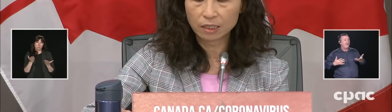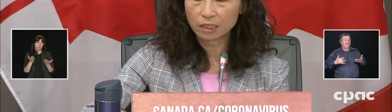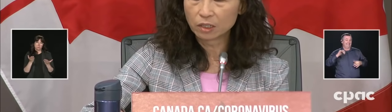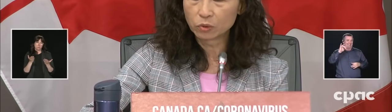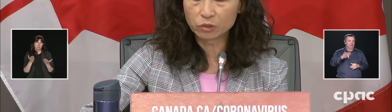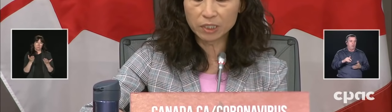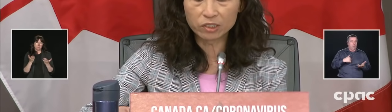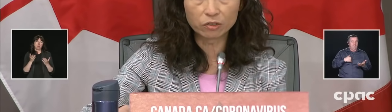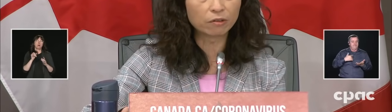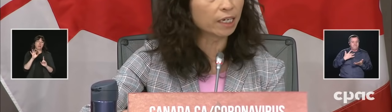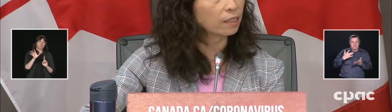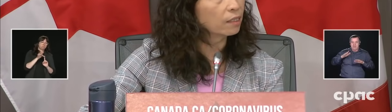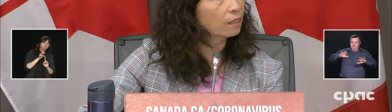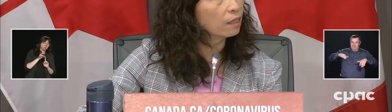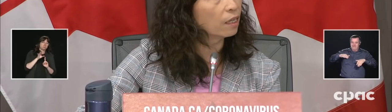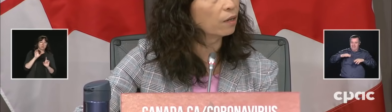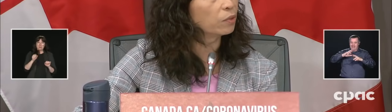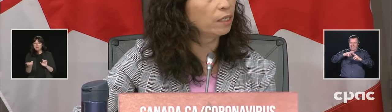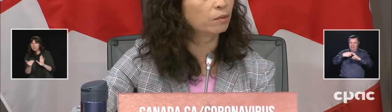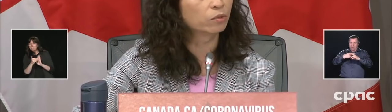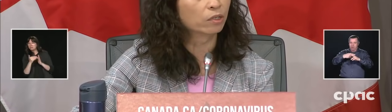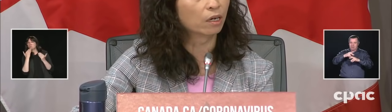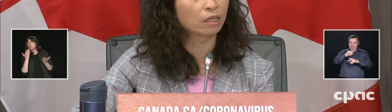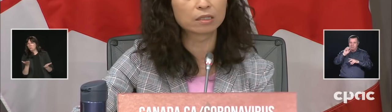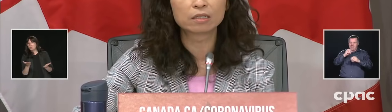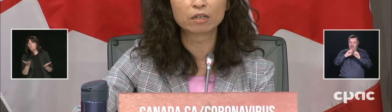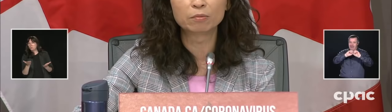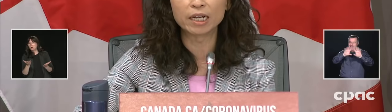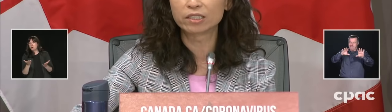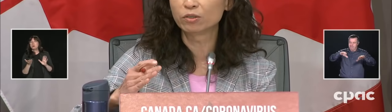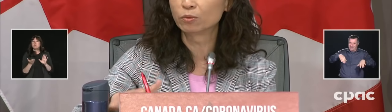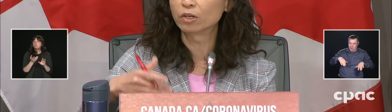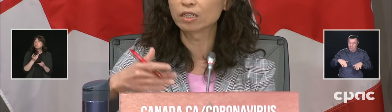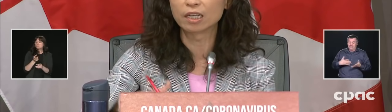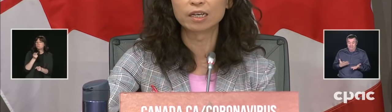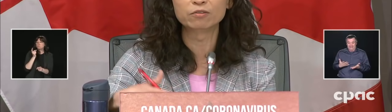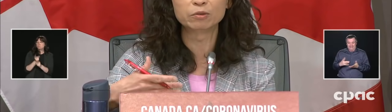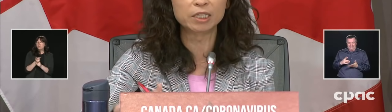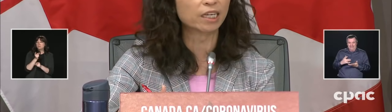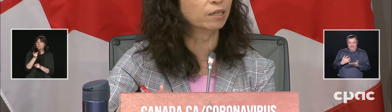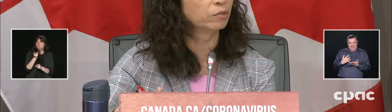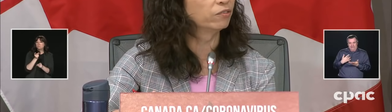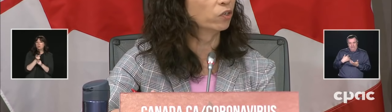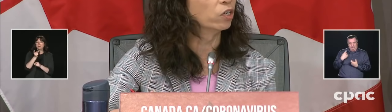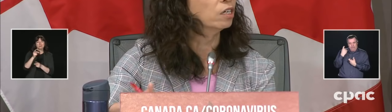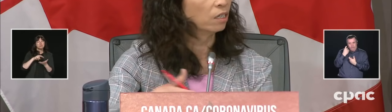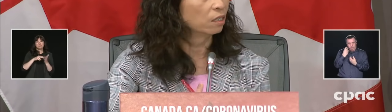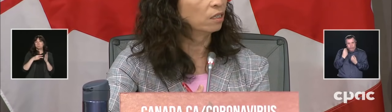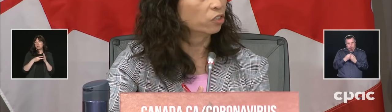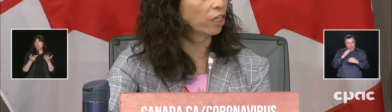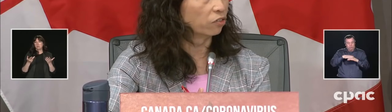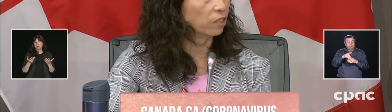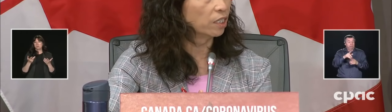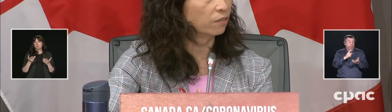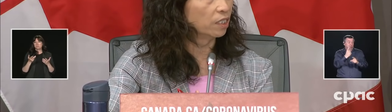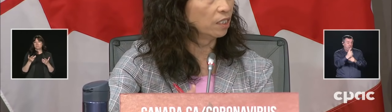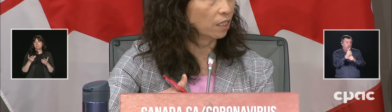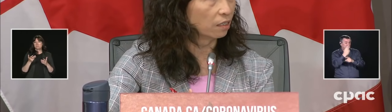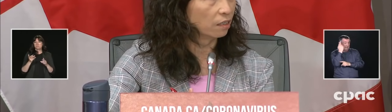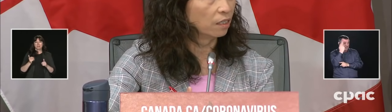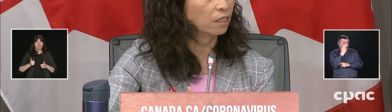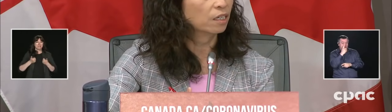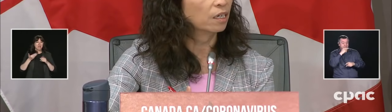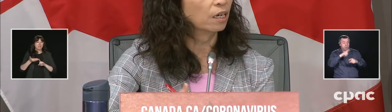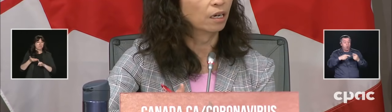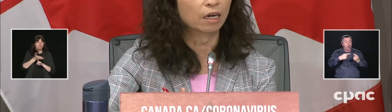remain, which means you're right, that we will not go back to what life will be like before January of this